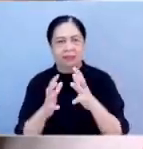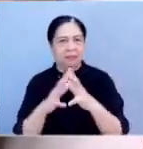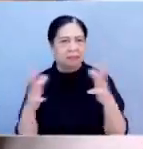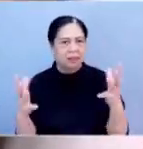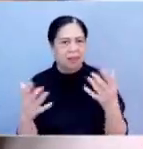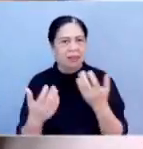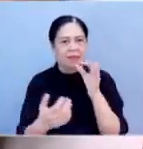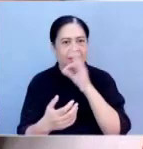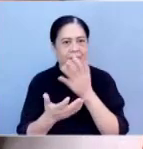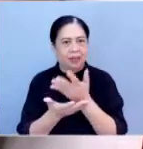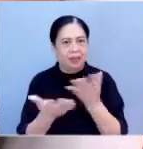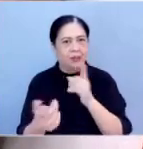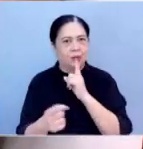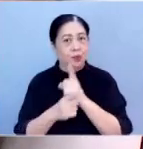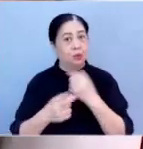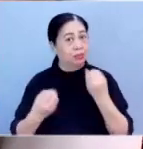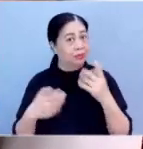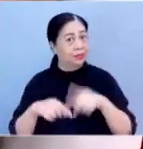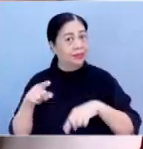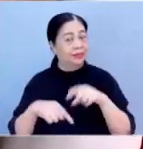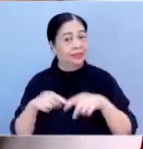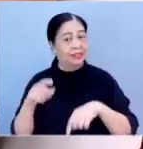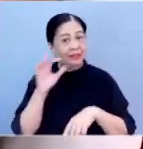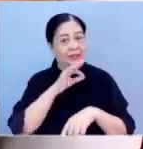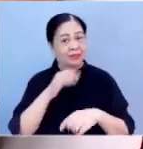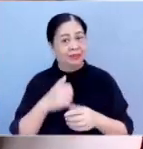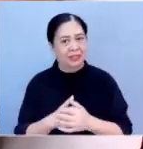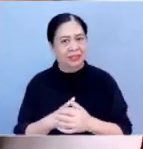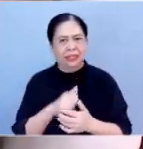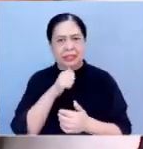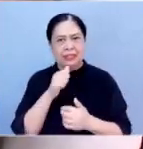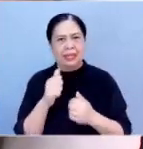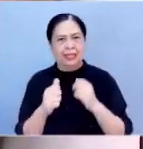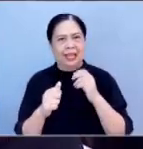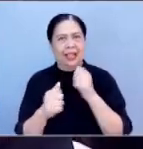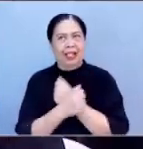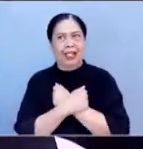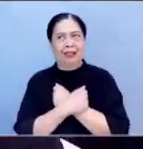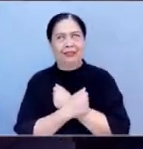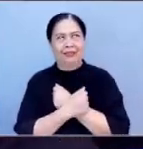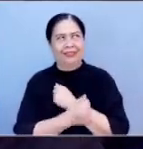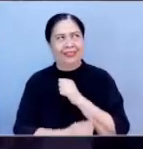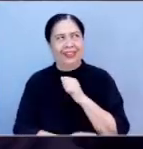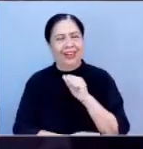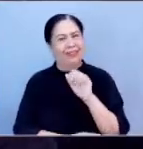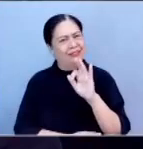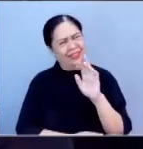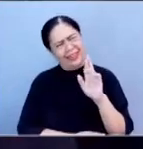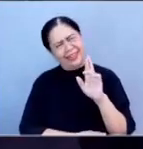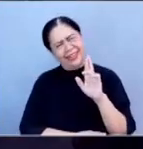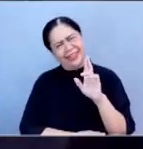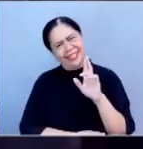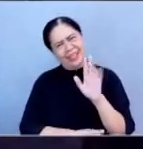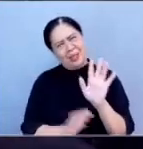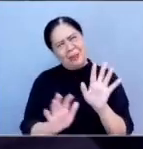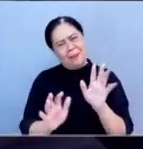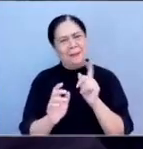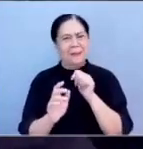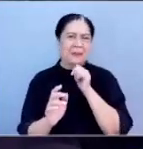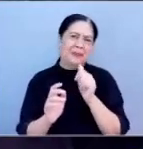Filipinos here. I'm assuming you have a lot of friends here. Well, I wouldn't say love affair. Yeah. Oh, yeah. I don't need a scandal right